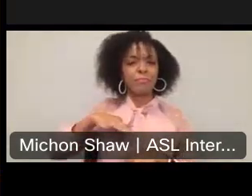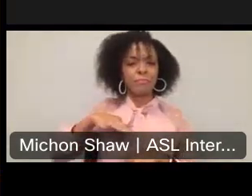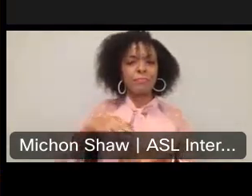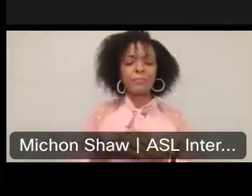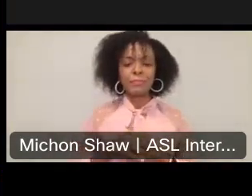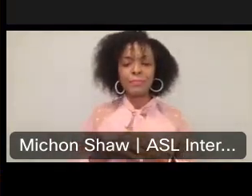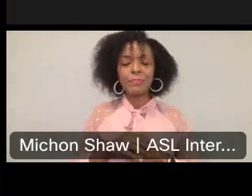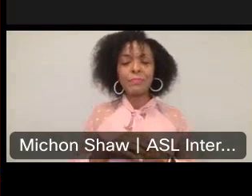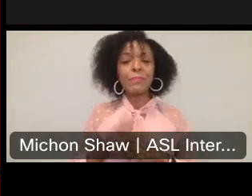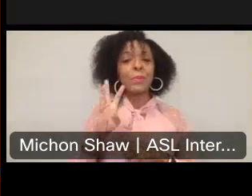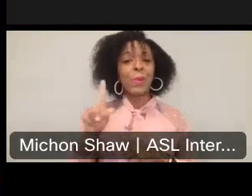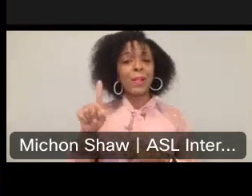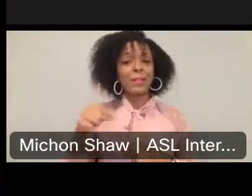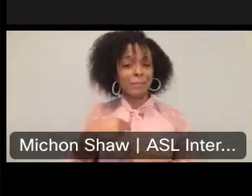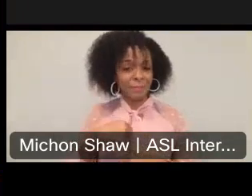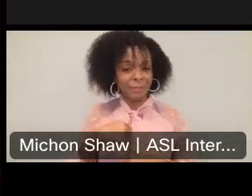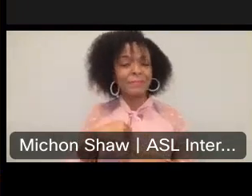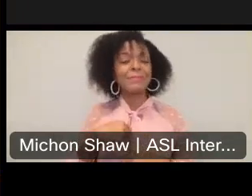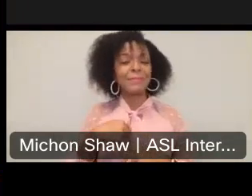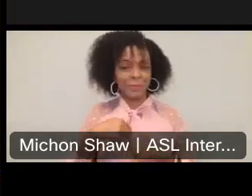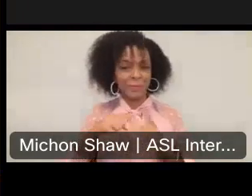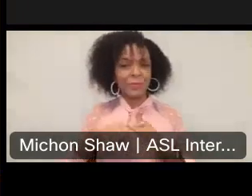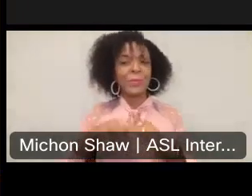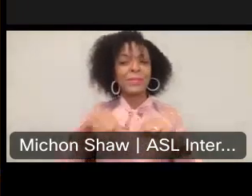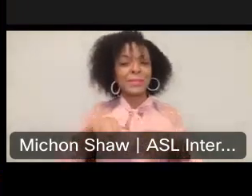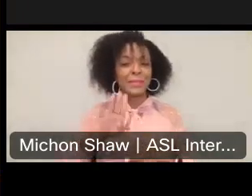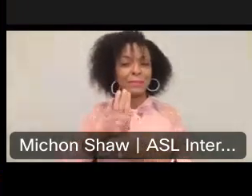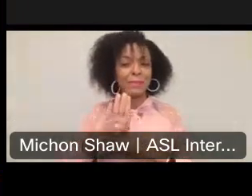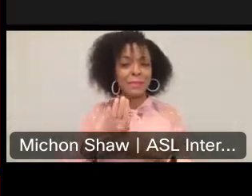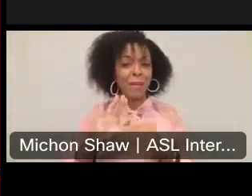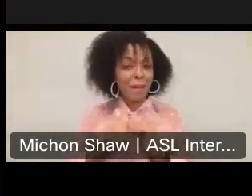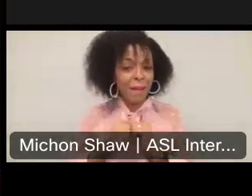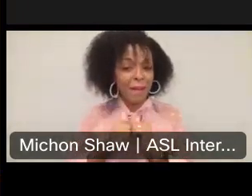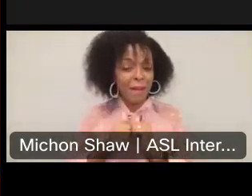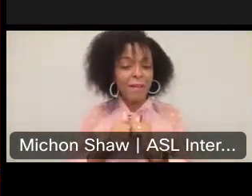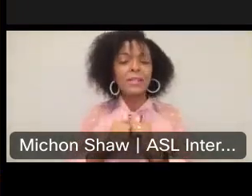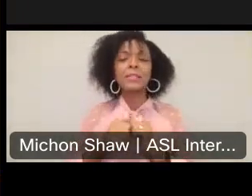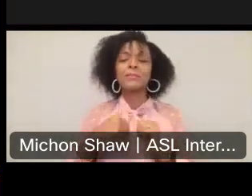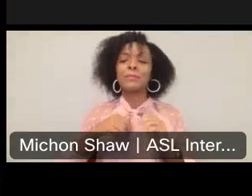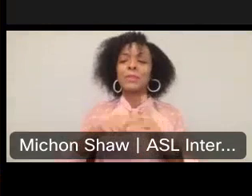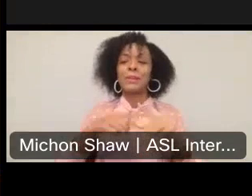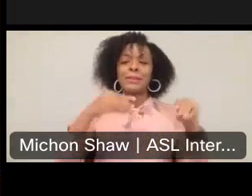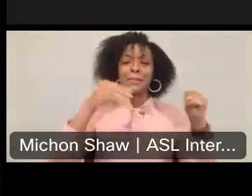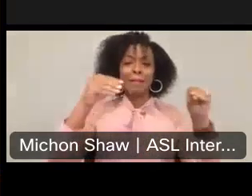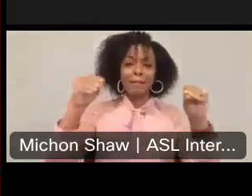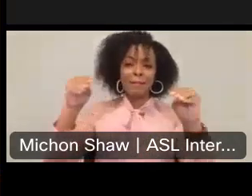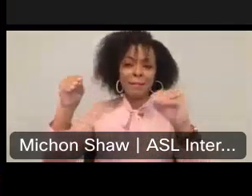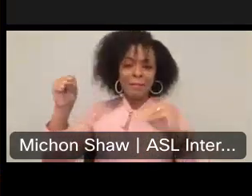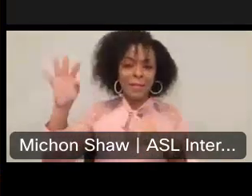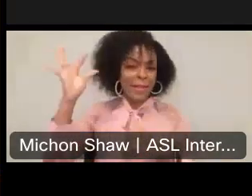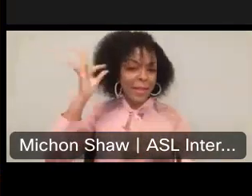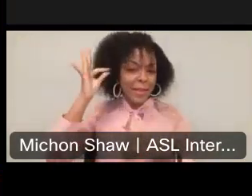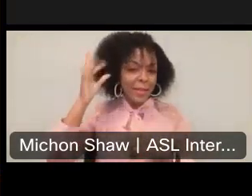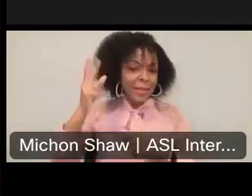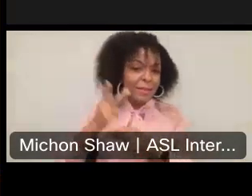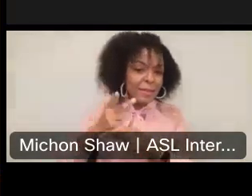I ended up in this business by starting out selling hair care, skin